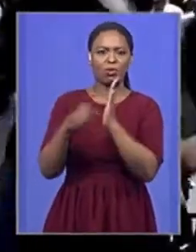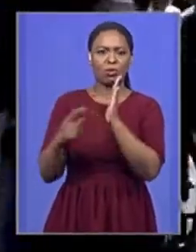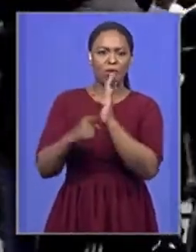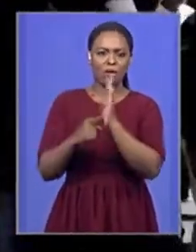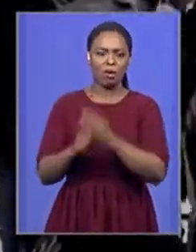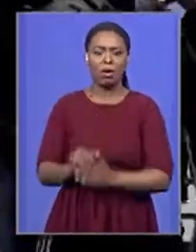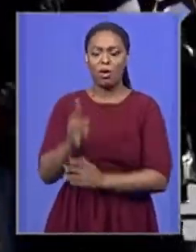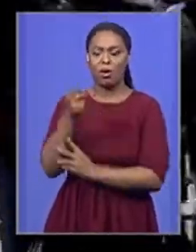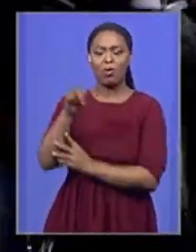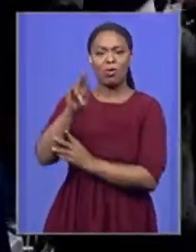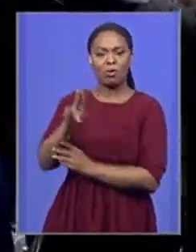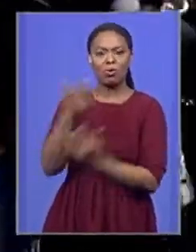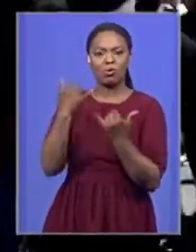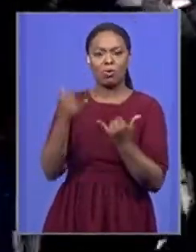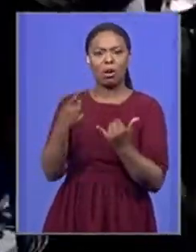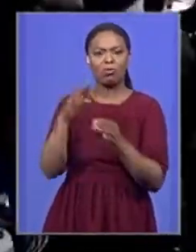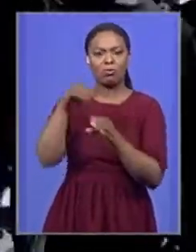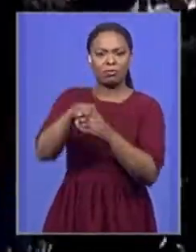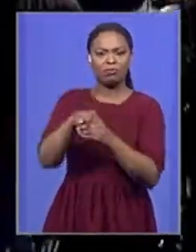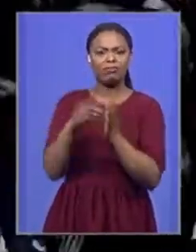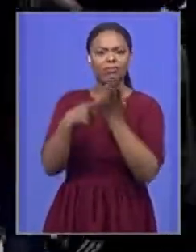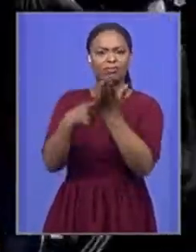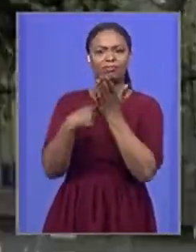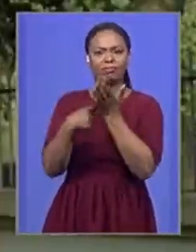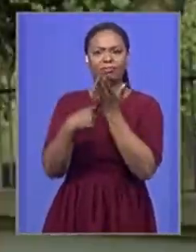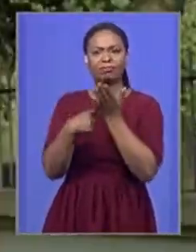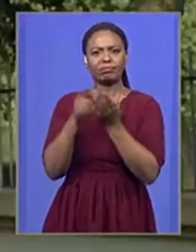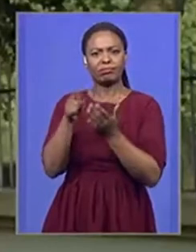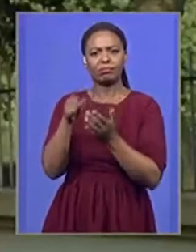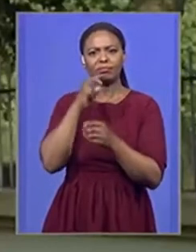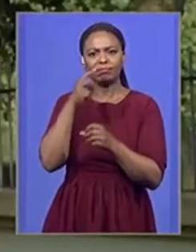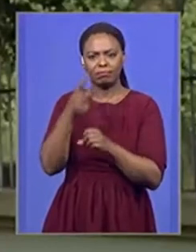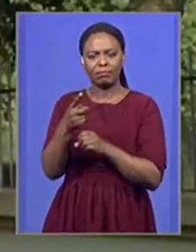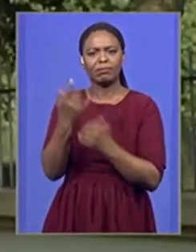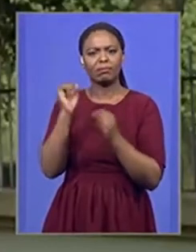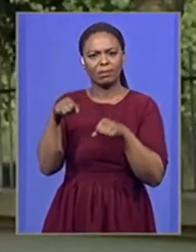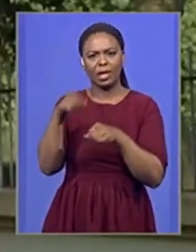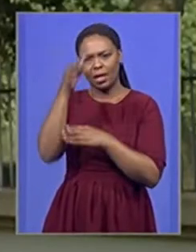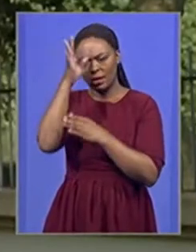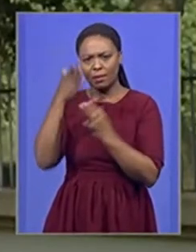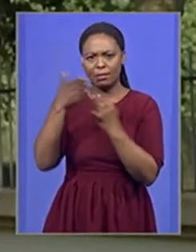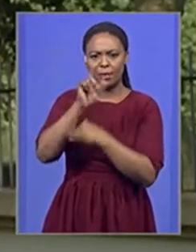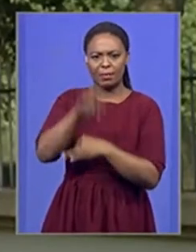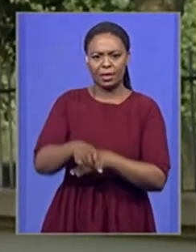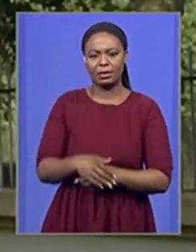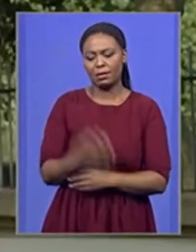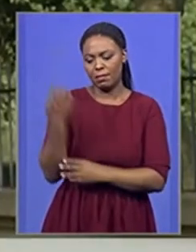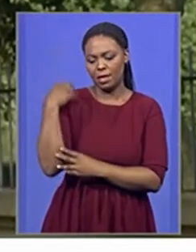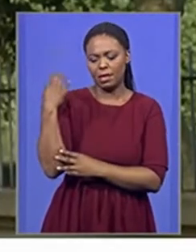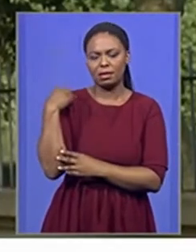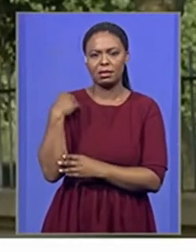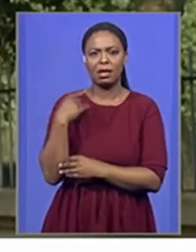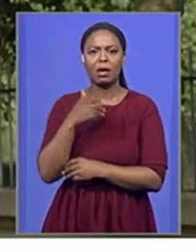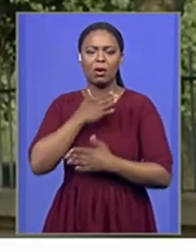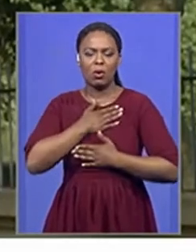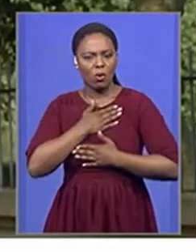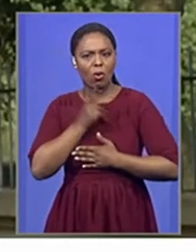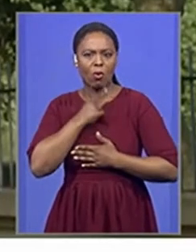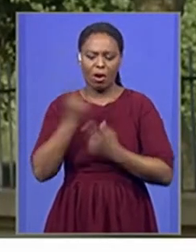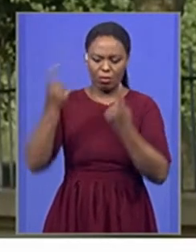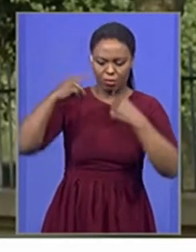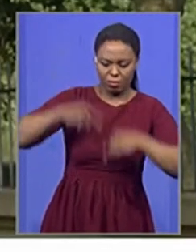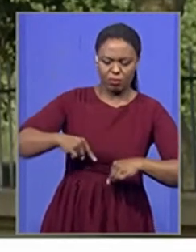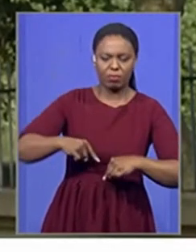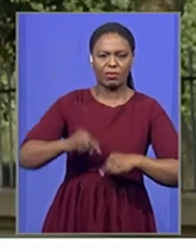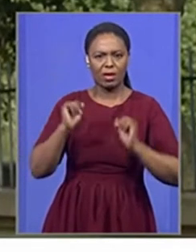appreciate that the minister took time out of his busy schedule to come and brief us